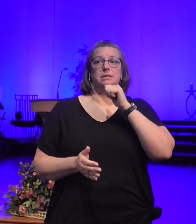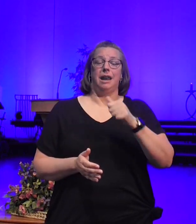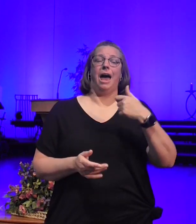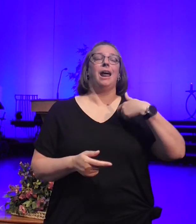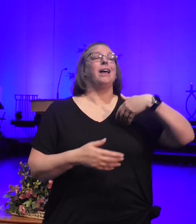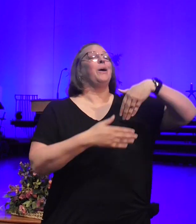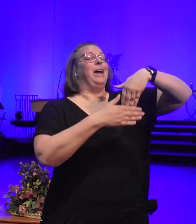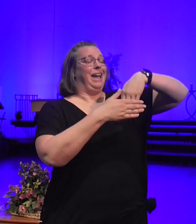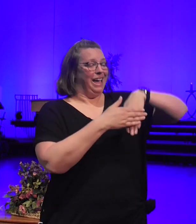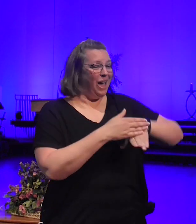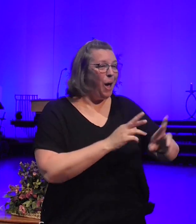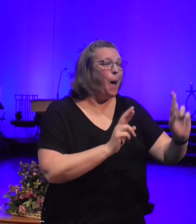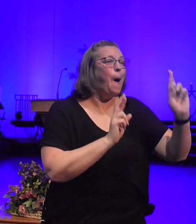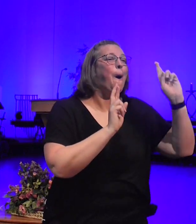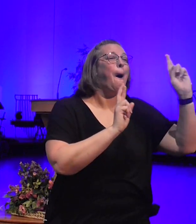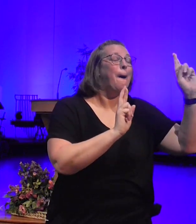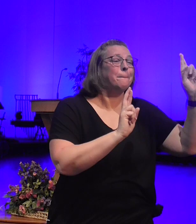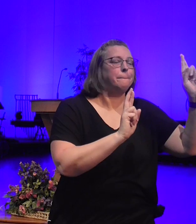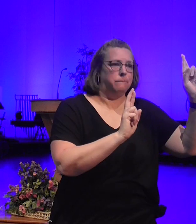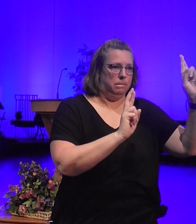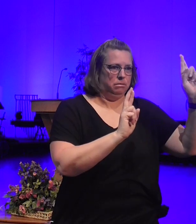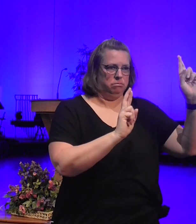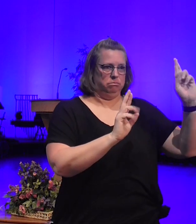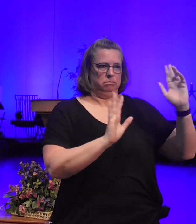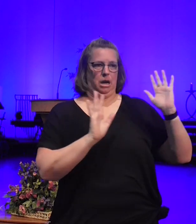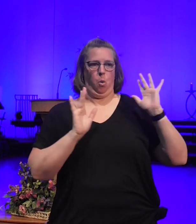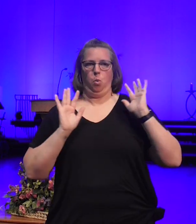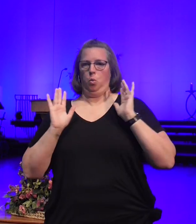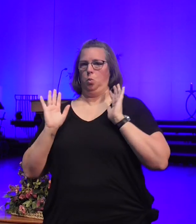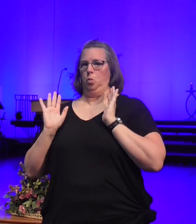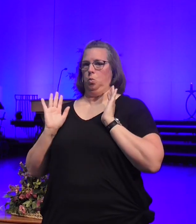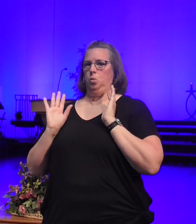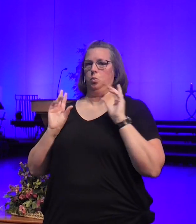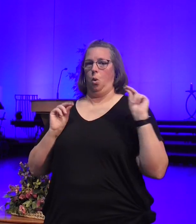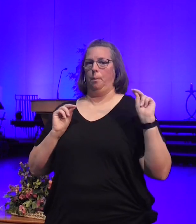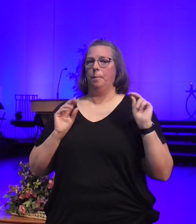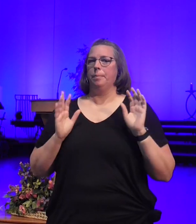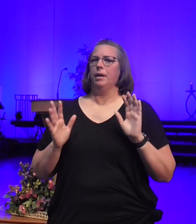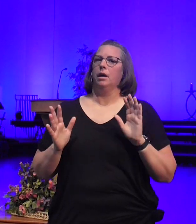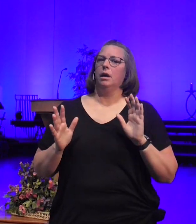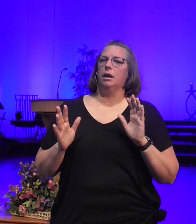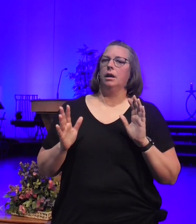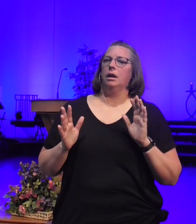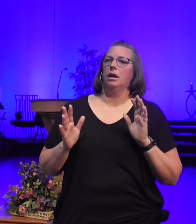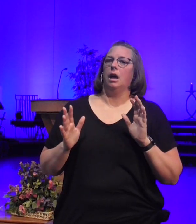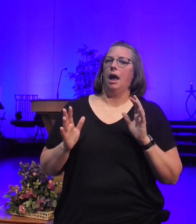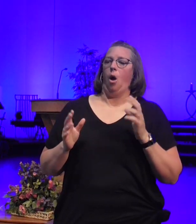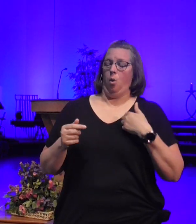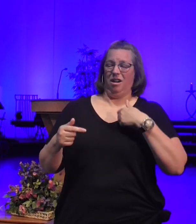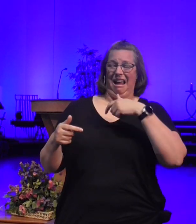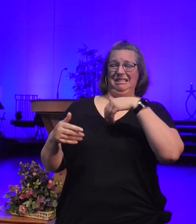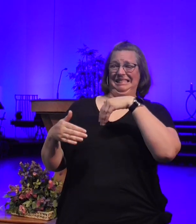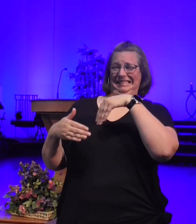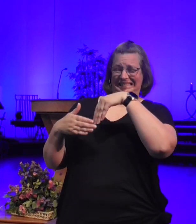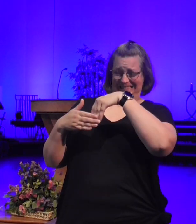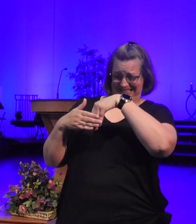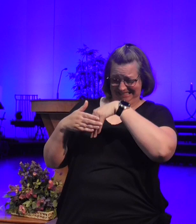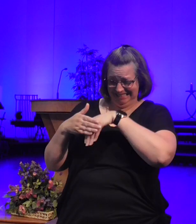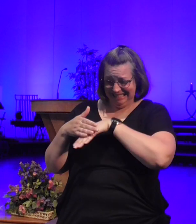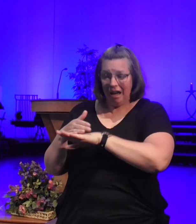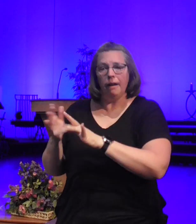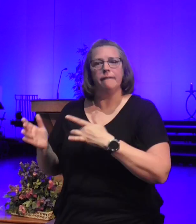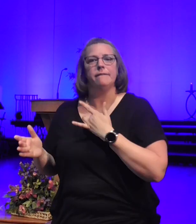into one place hoping we'll feel a sense of belonging, and we got to get right out and go into places where we're not so sure and suddenly feel at home. It can be